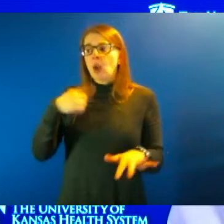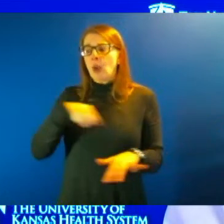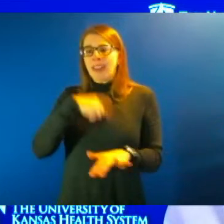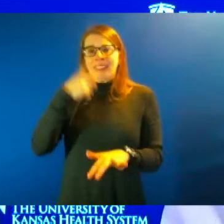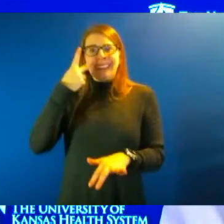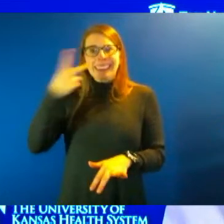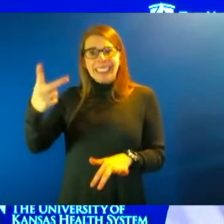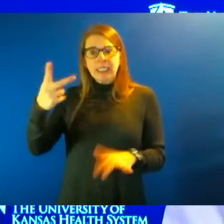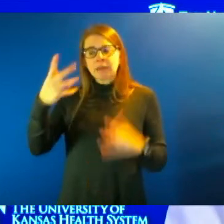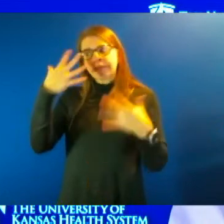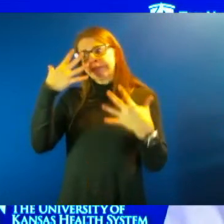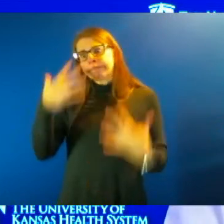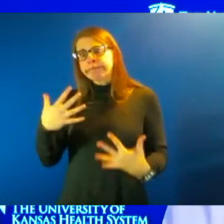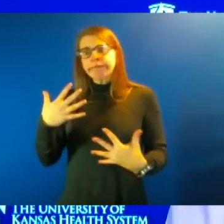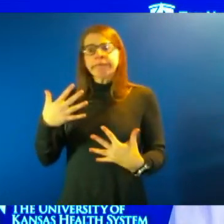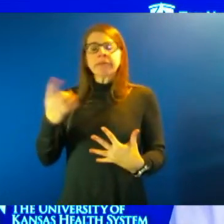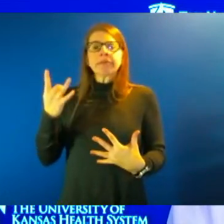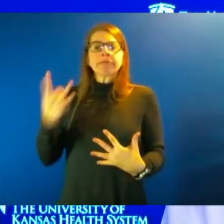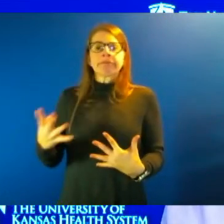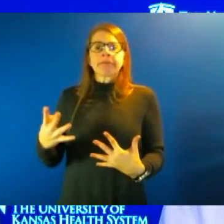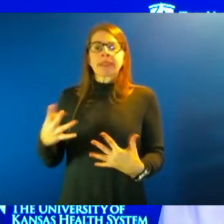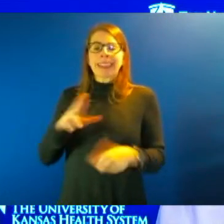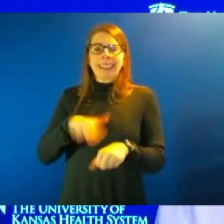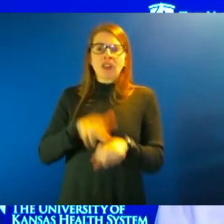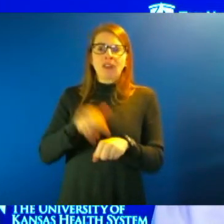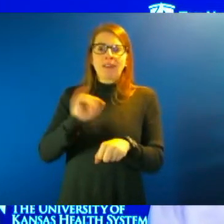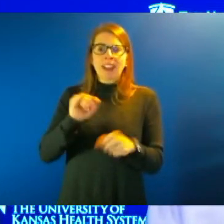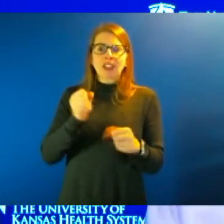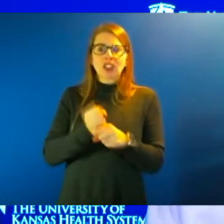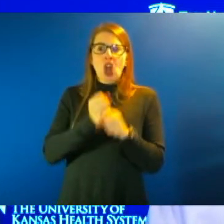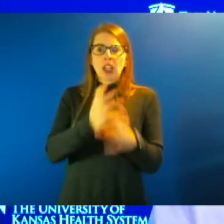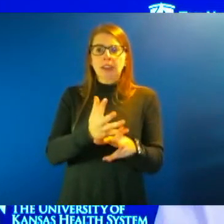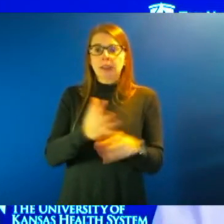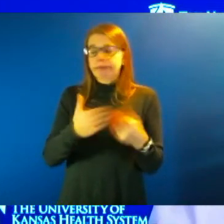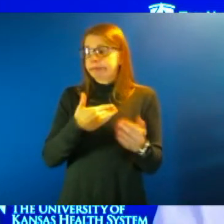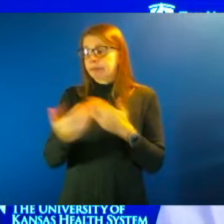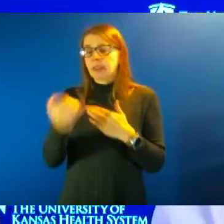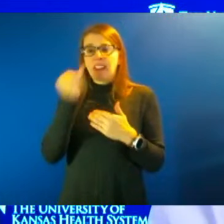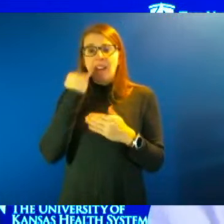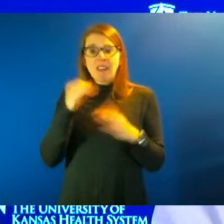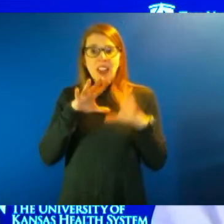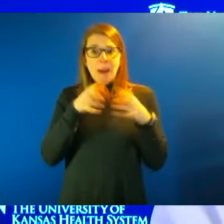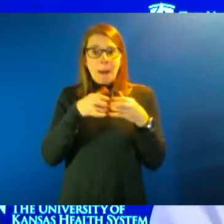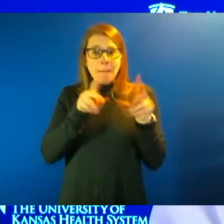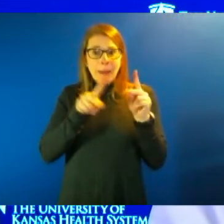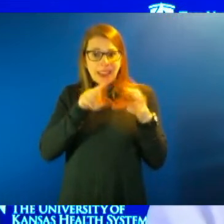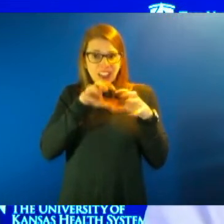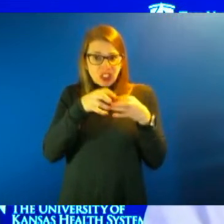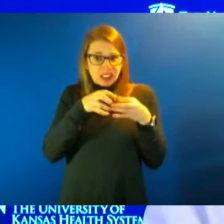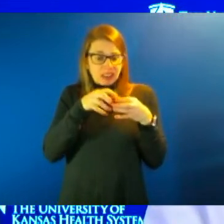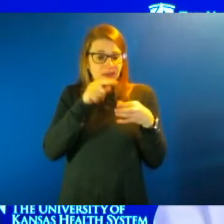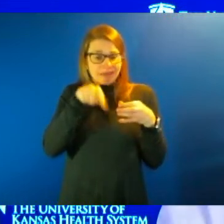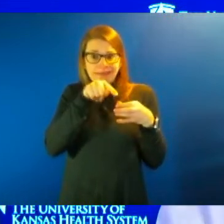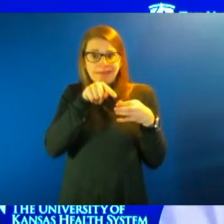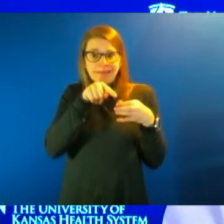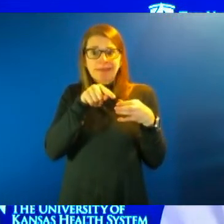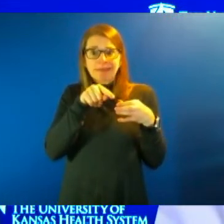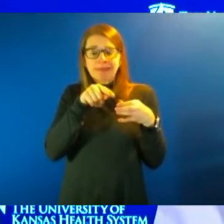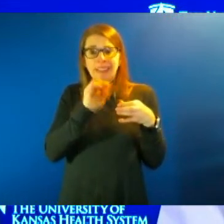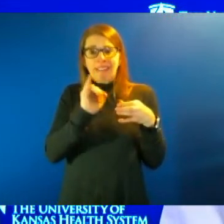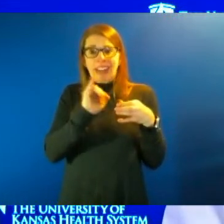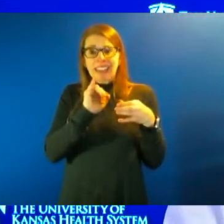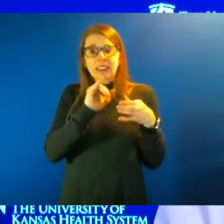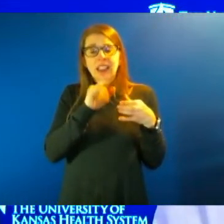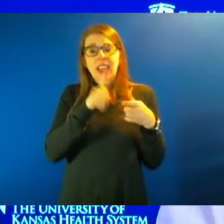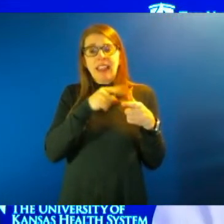infection alone causes with just even a small segment of our populations around the world that have been infected. The capacity